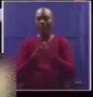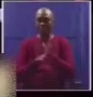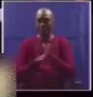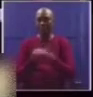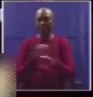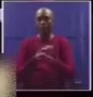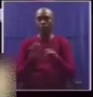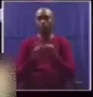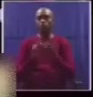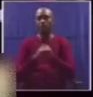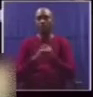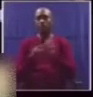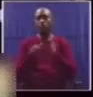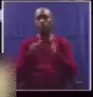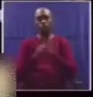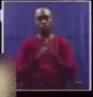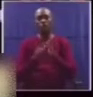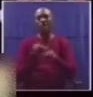law.